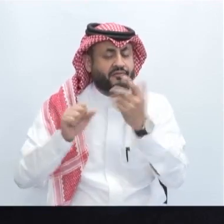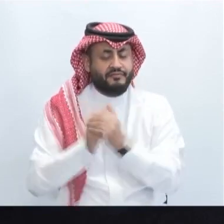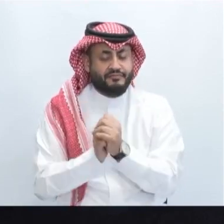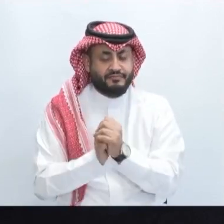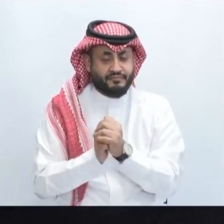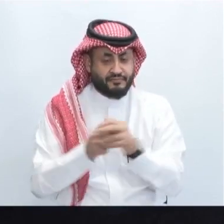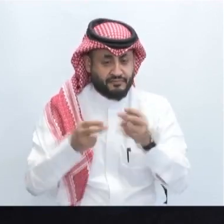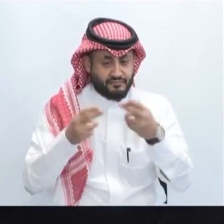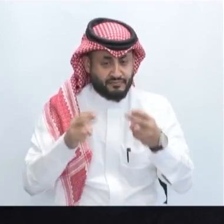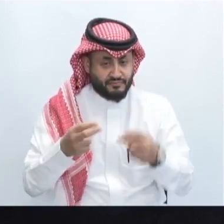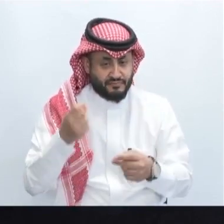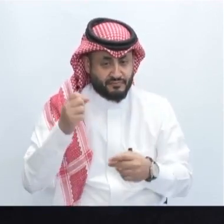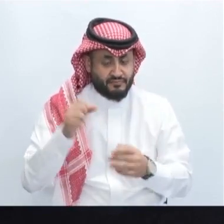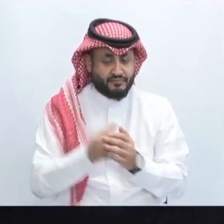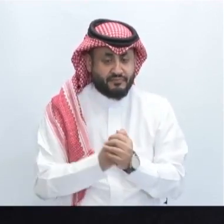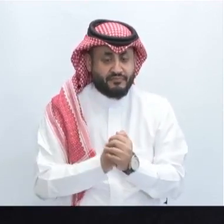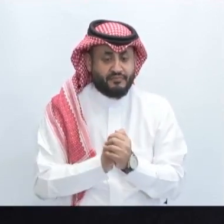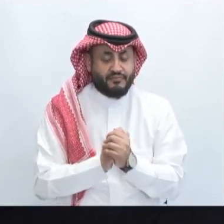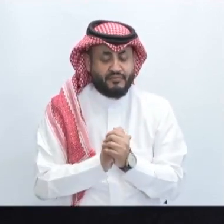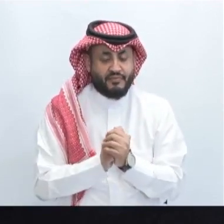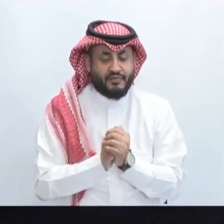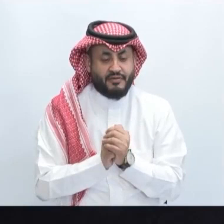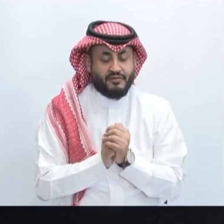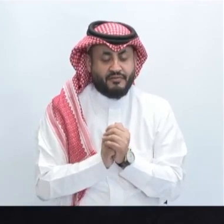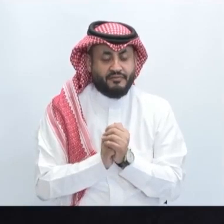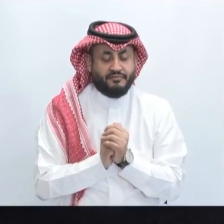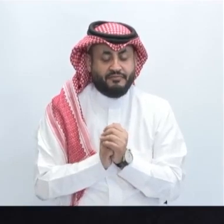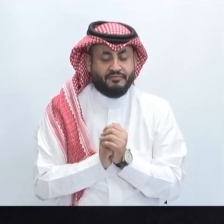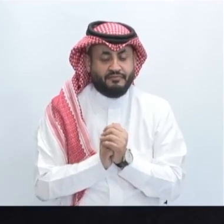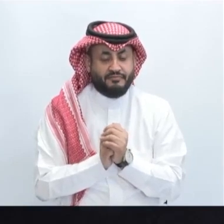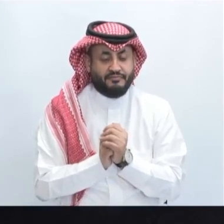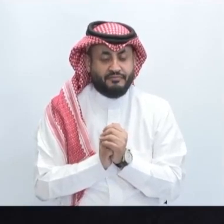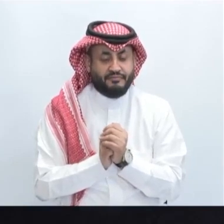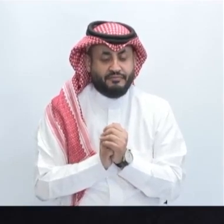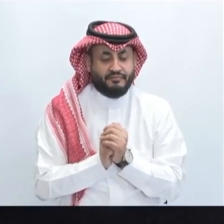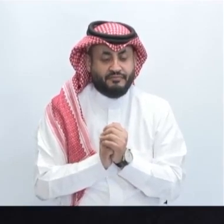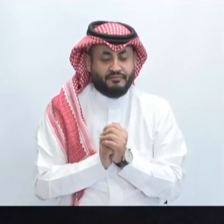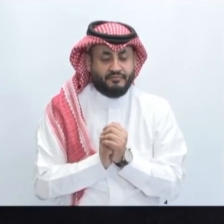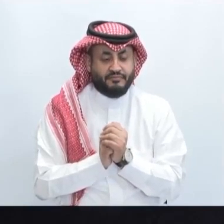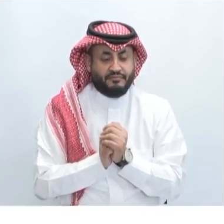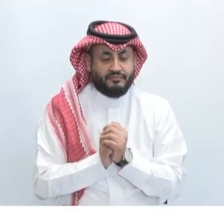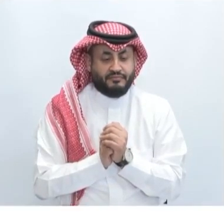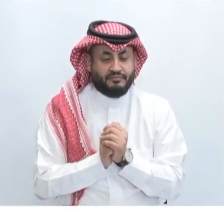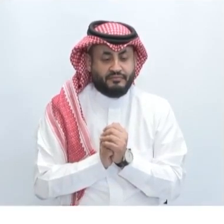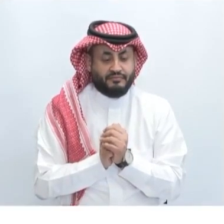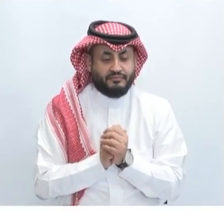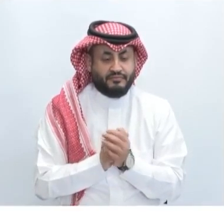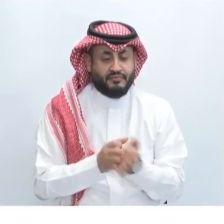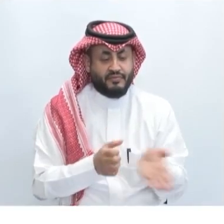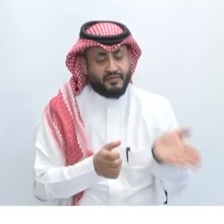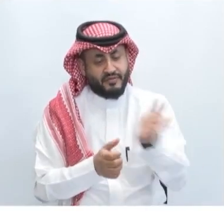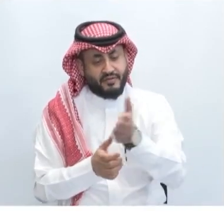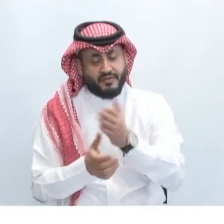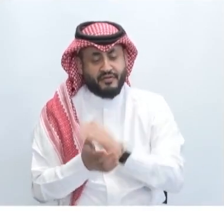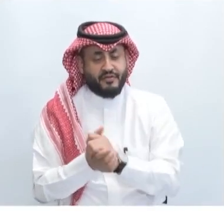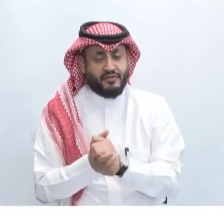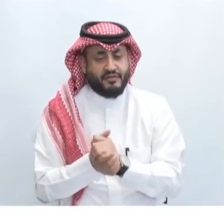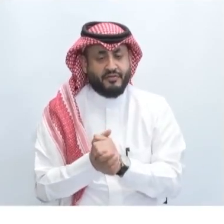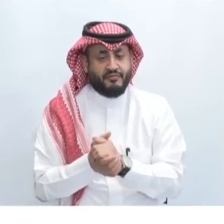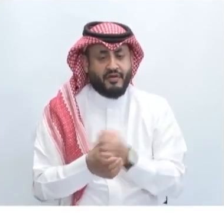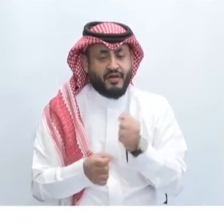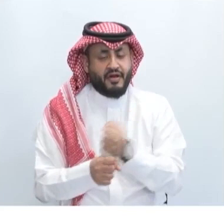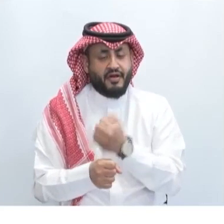different sounds of each of these words. And also we did